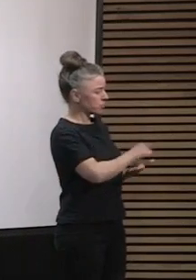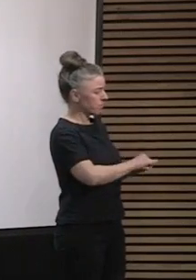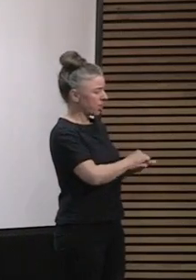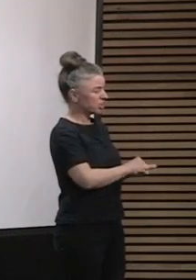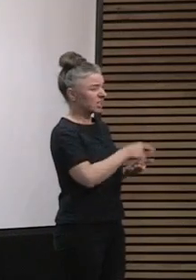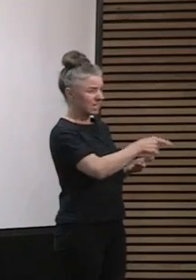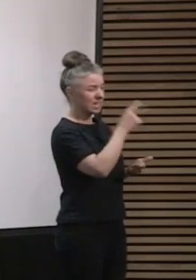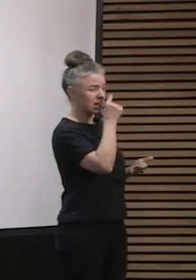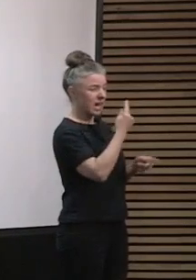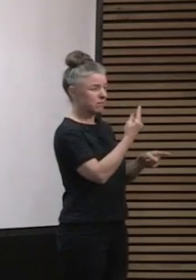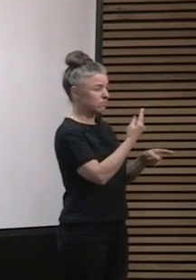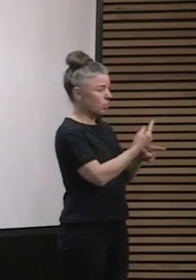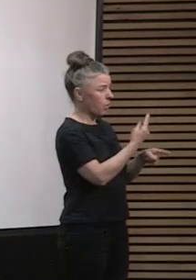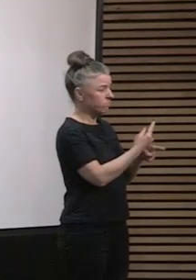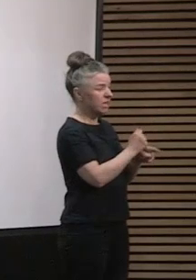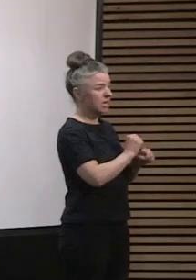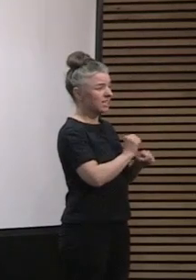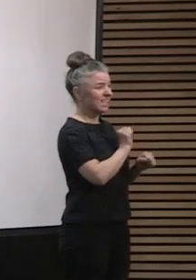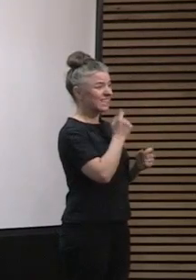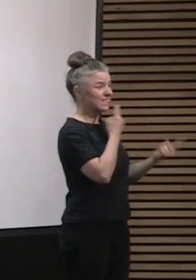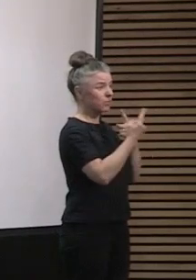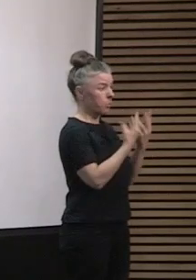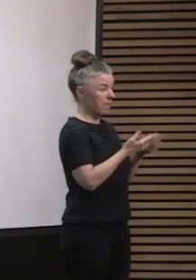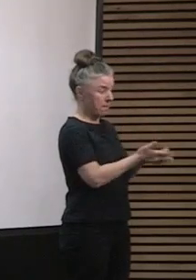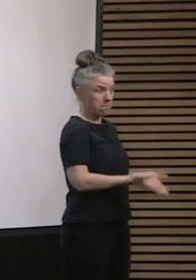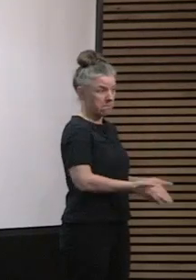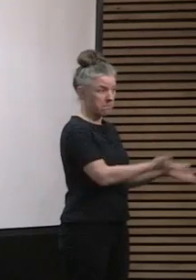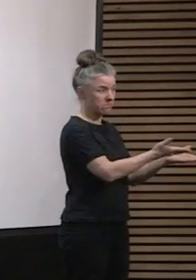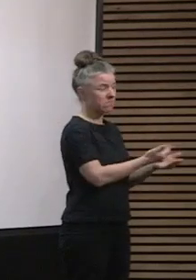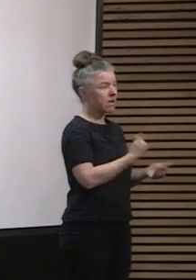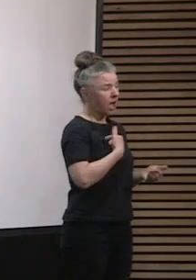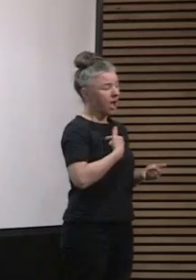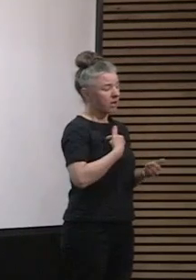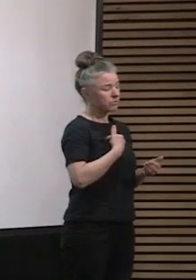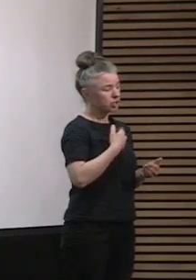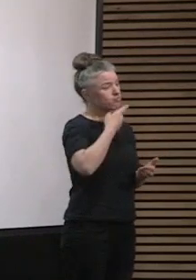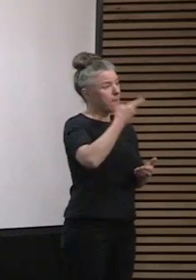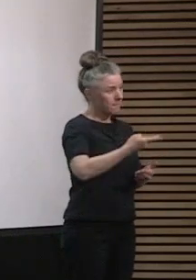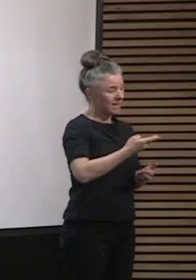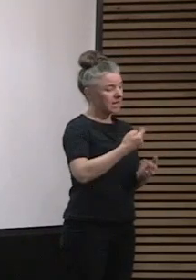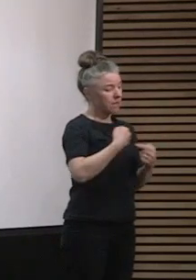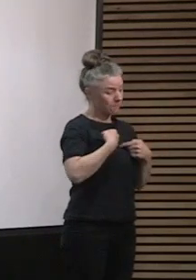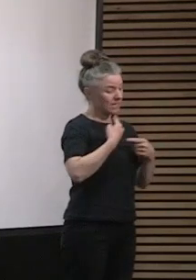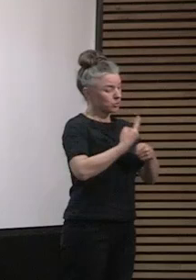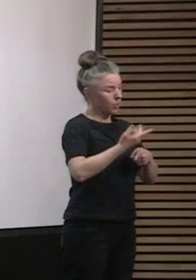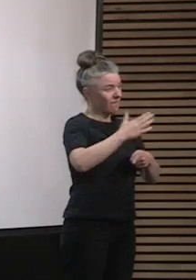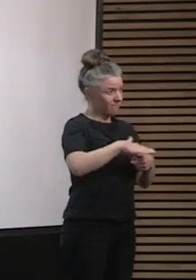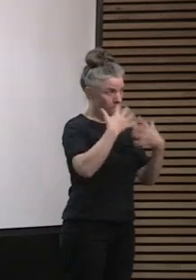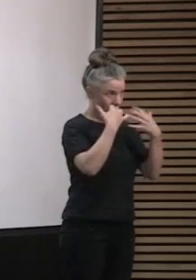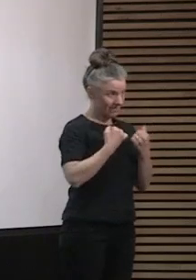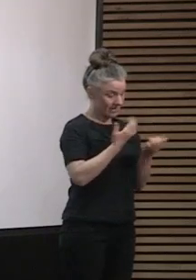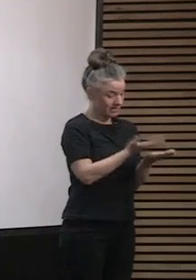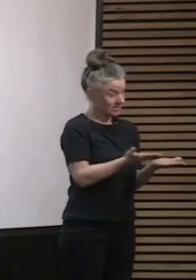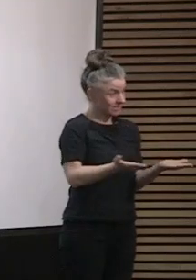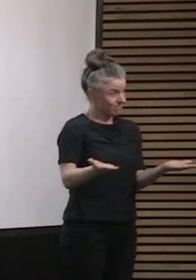to give his own interviews. You can expect that I will continue to just reflect back what the evidence is showing. That is what we rely on to